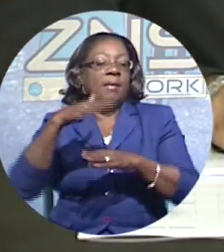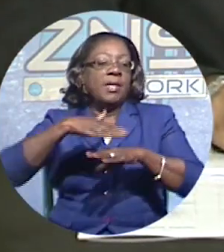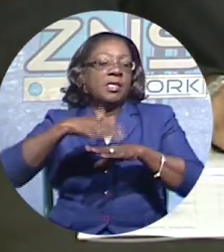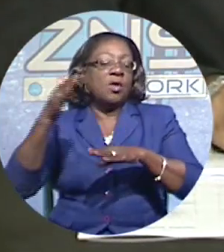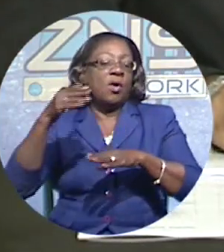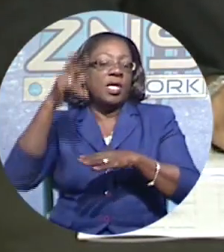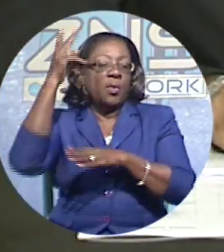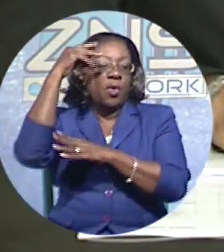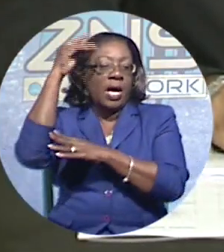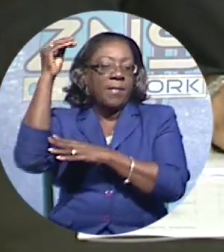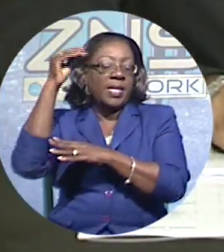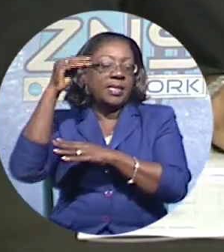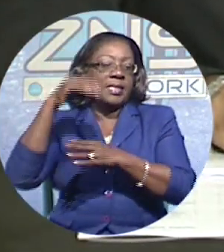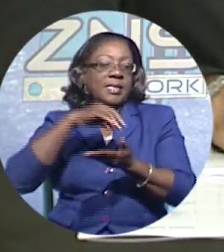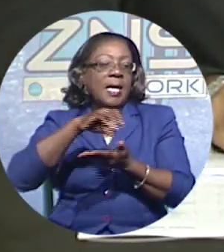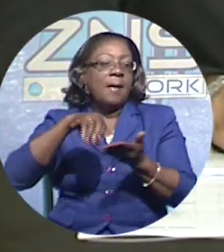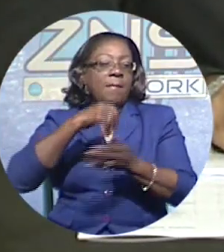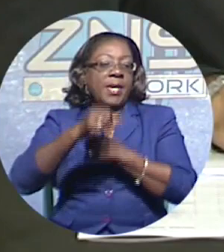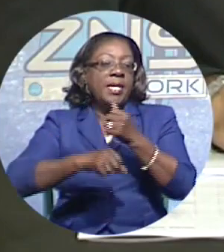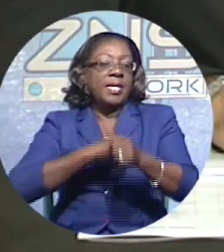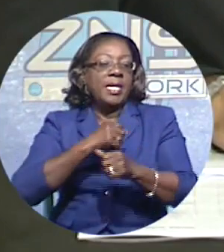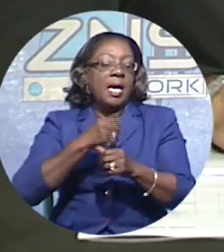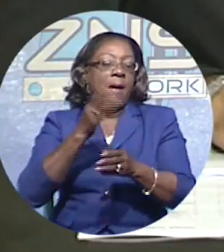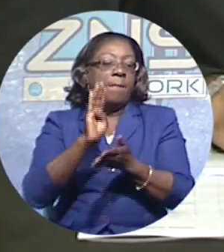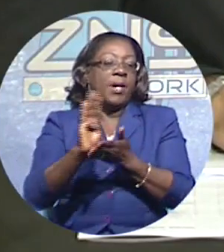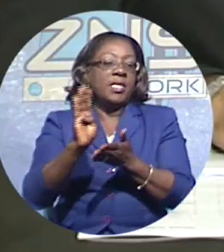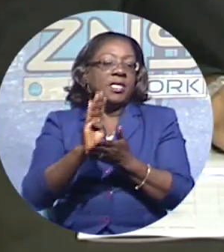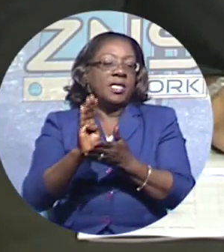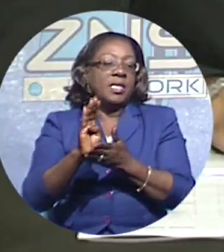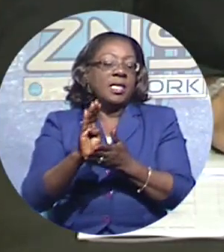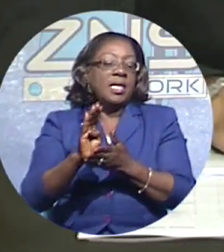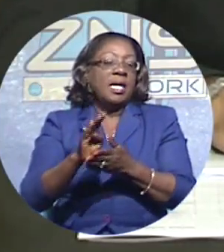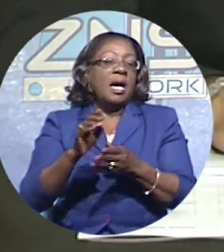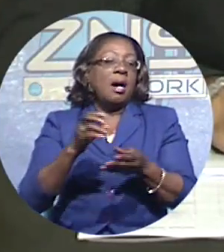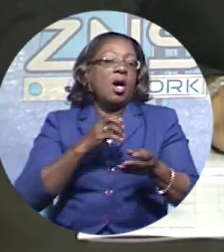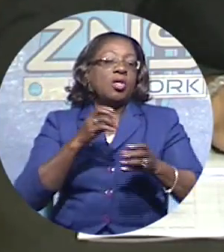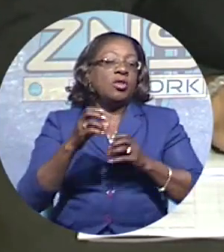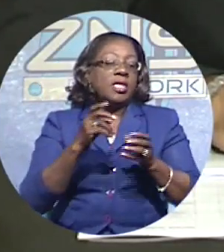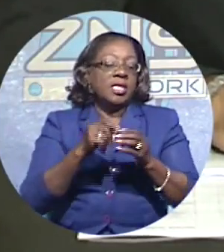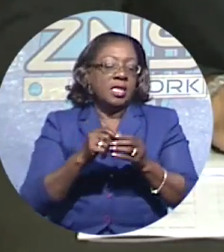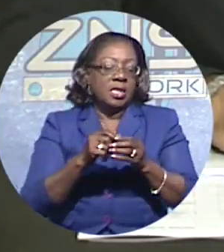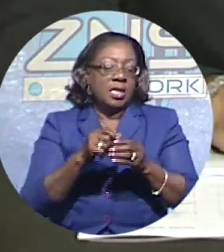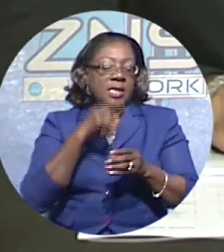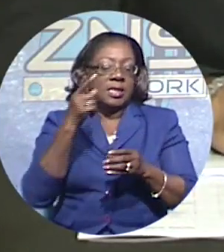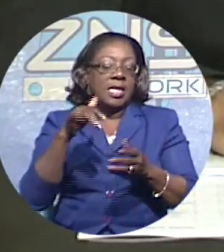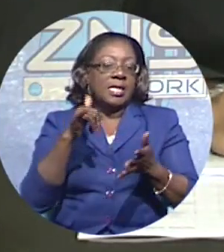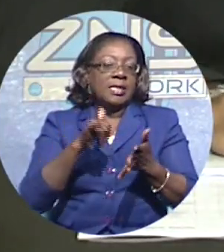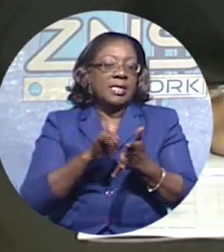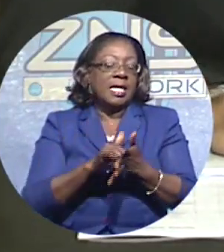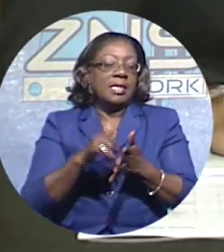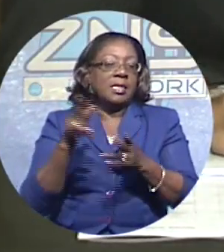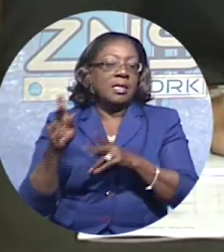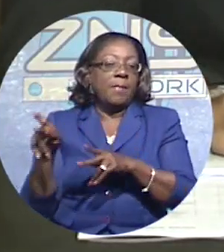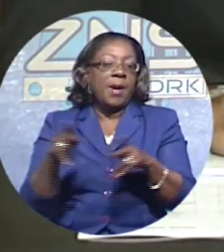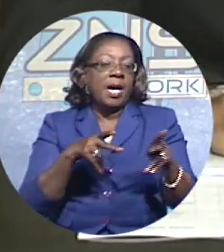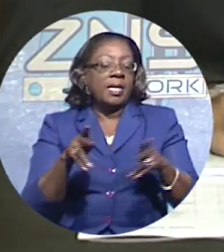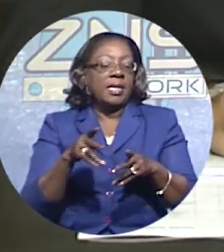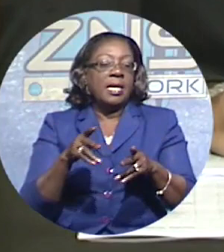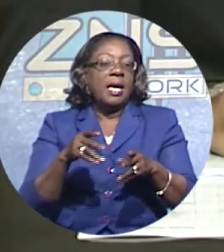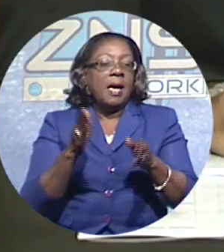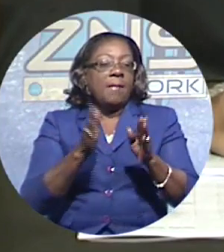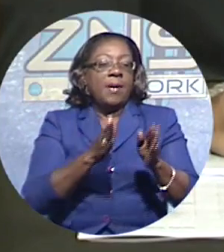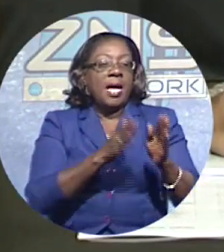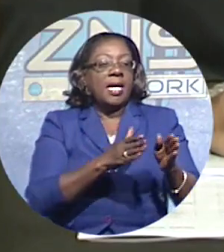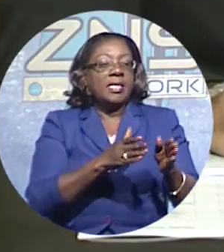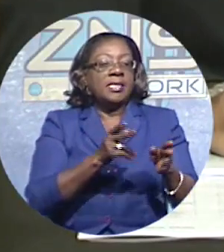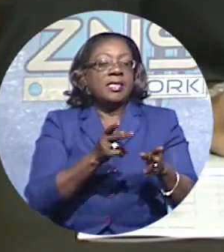Prime Minister's mid-year budget communication nothing more than a contradiction. Candino Knowles tells us tonight that the party plans to hold the government to